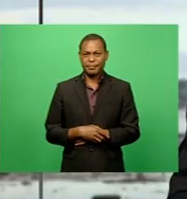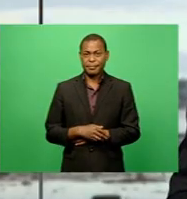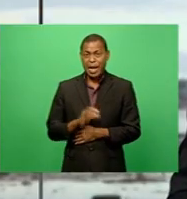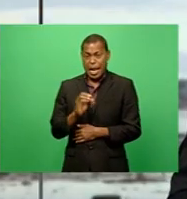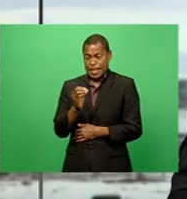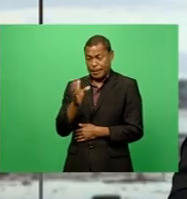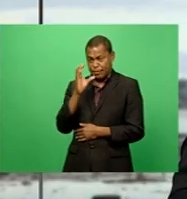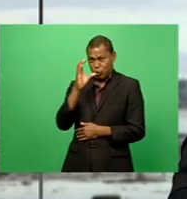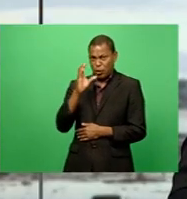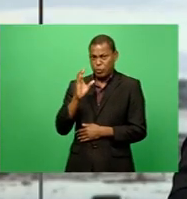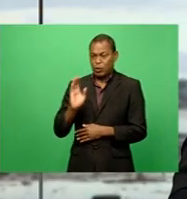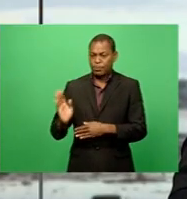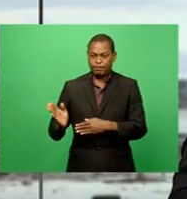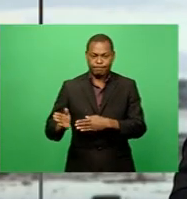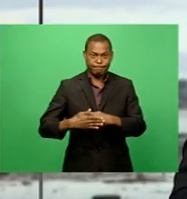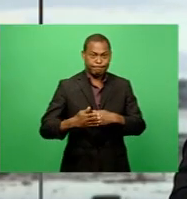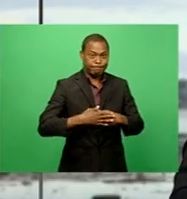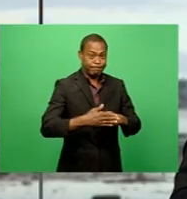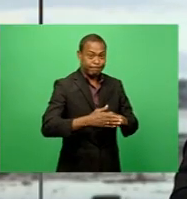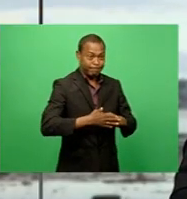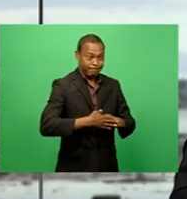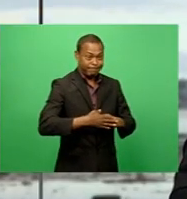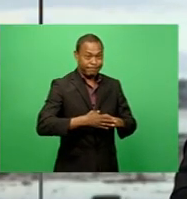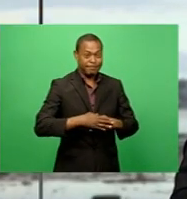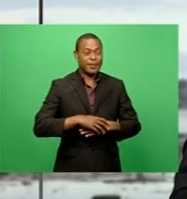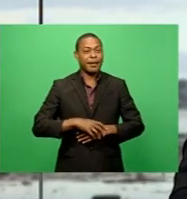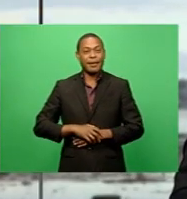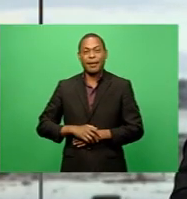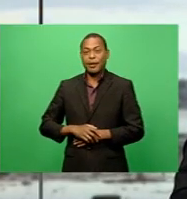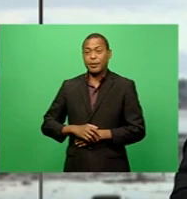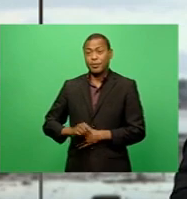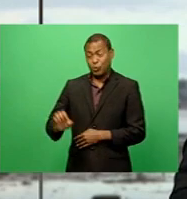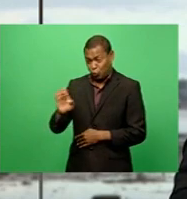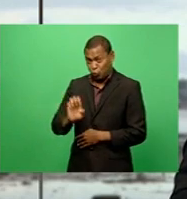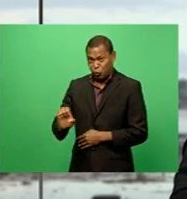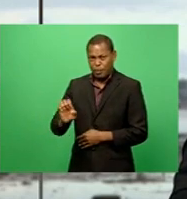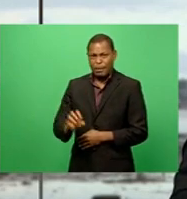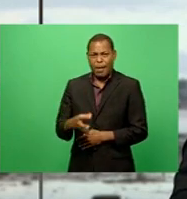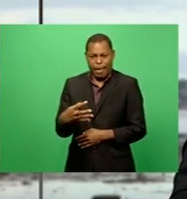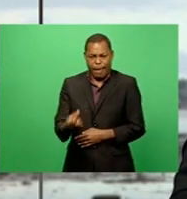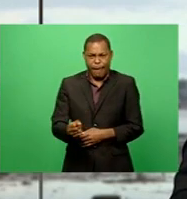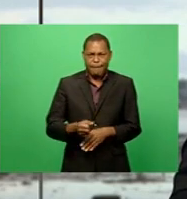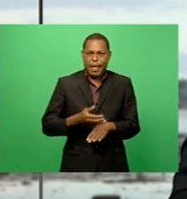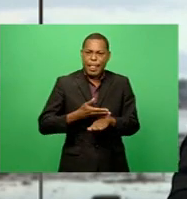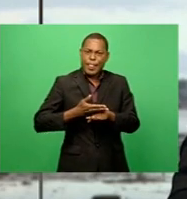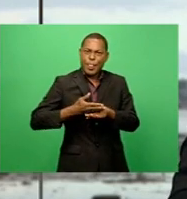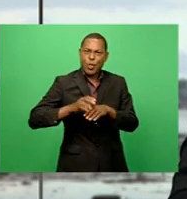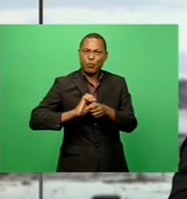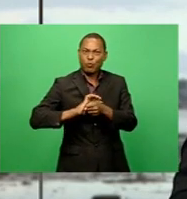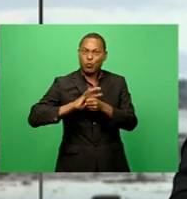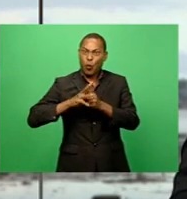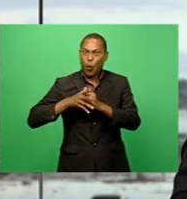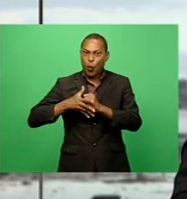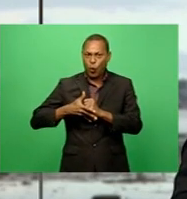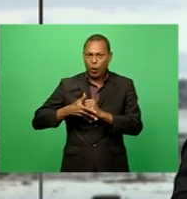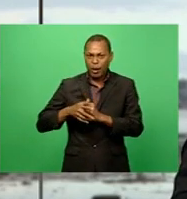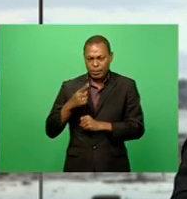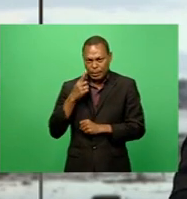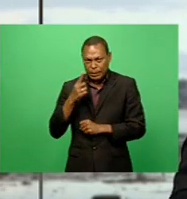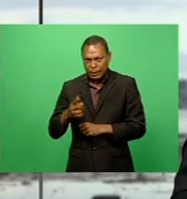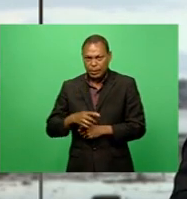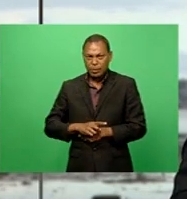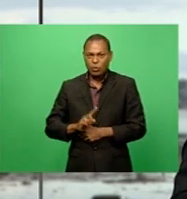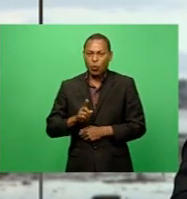have closed their borders to Britain over fears of a highly infectious new coronavirus strain. This has heightened global